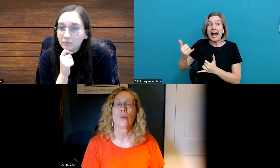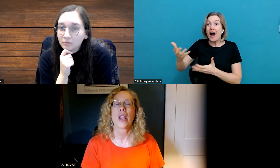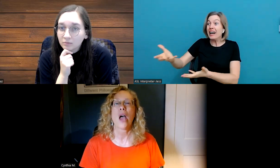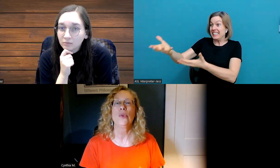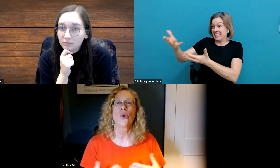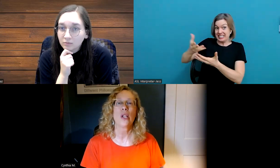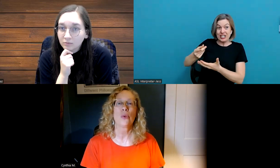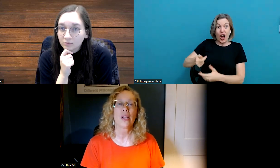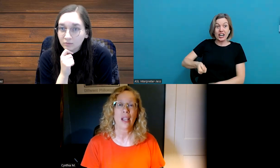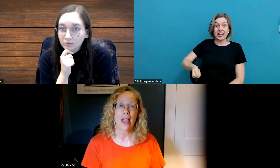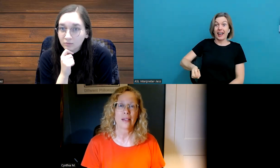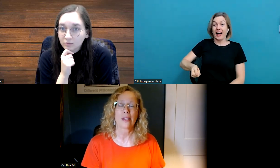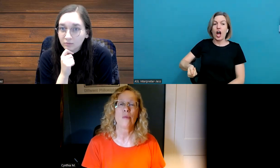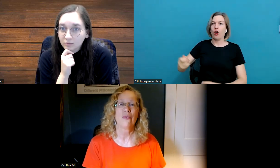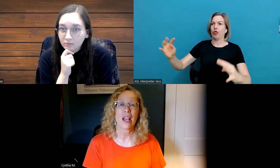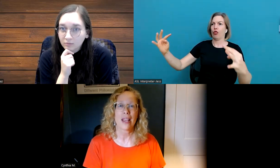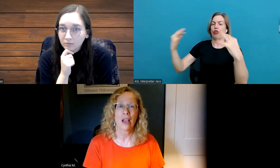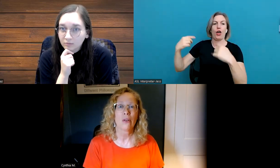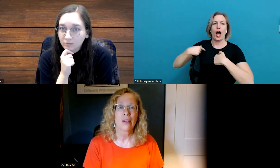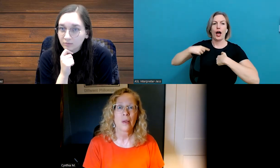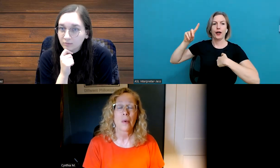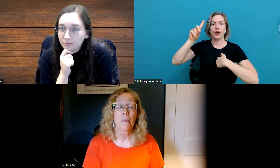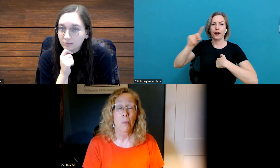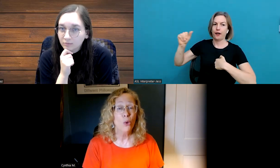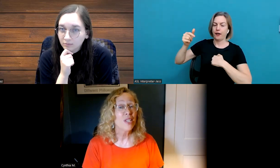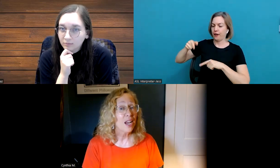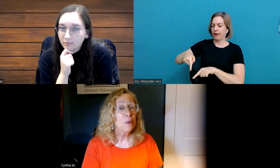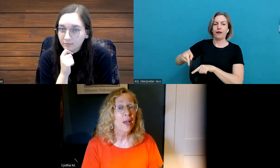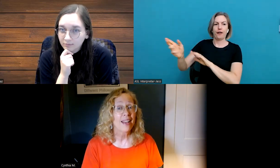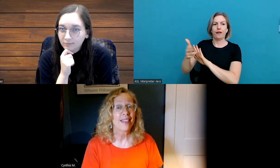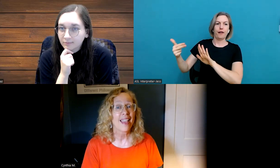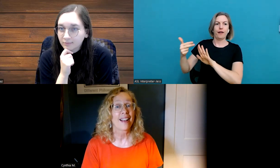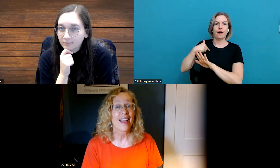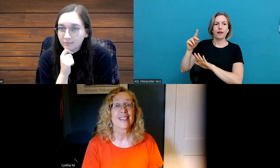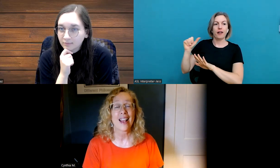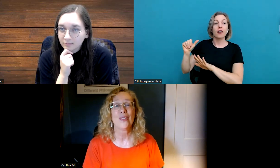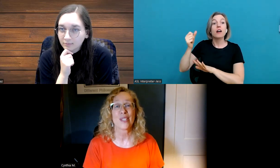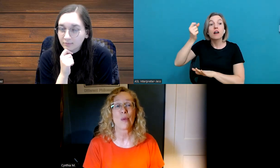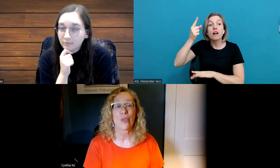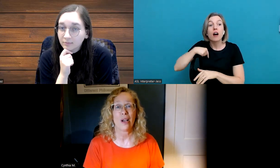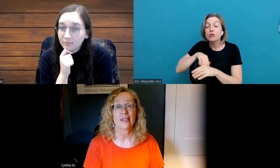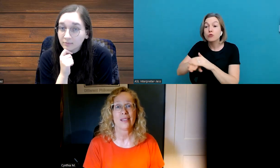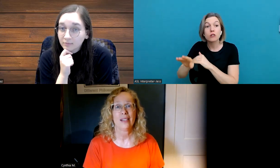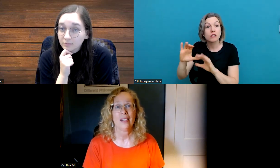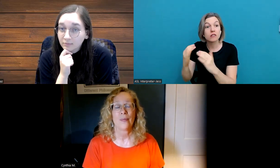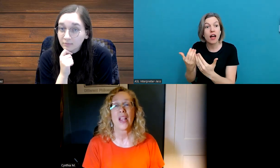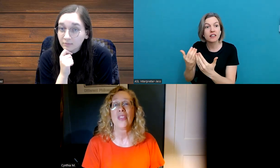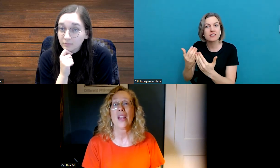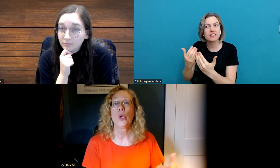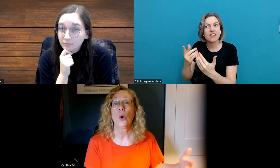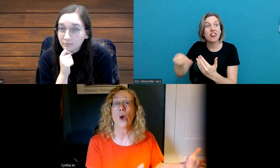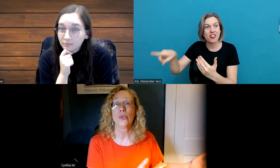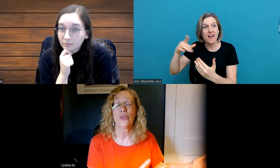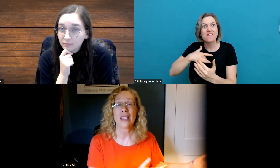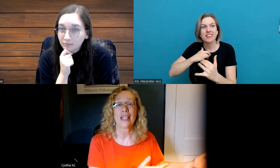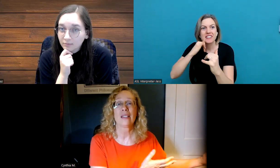So when I was going through the class, come to find out, most everybody in that class had the same thoughts. And then